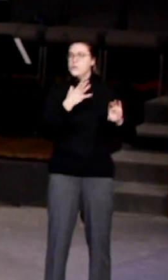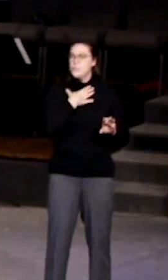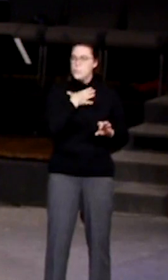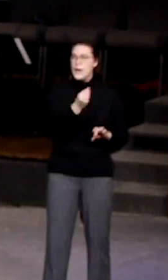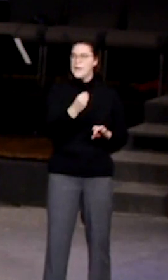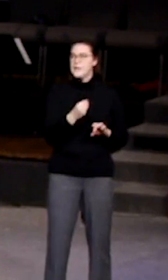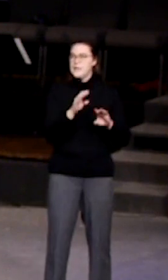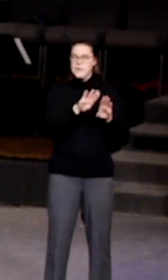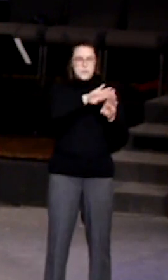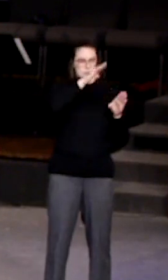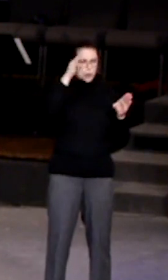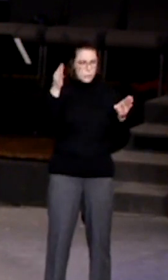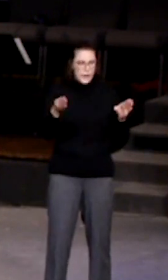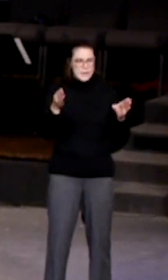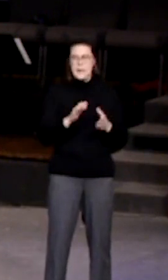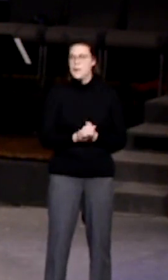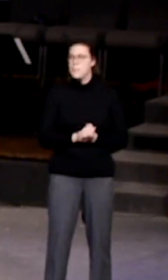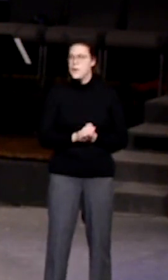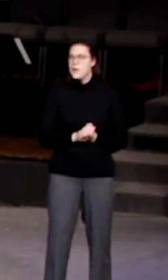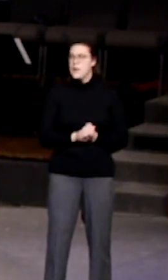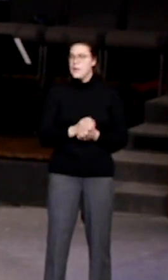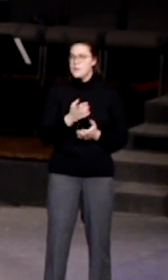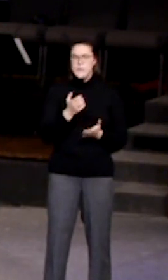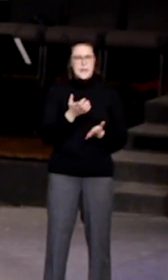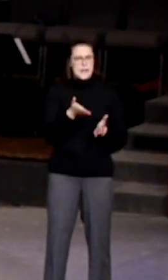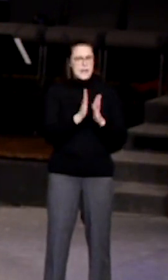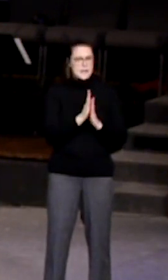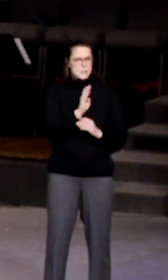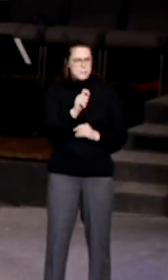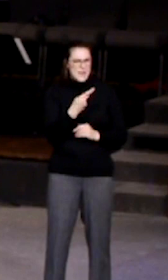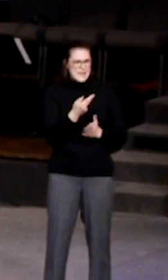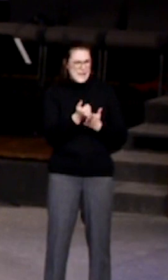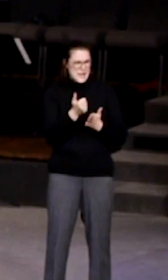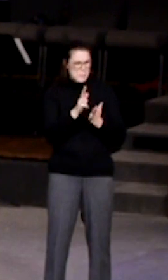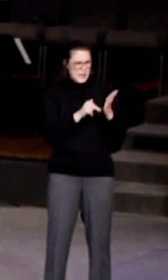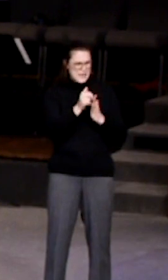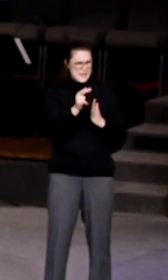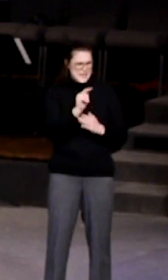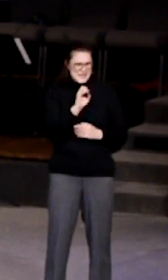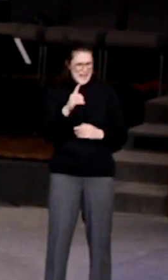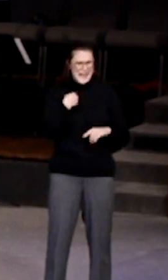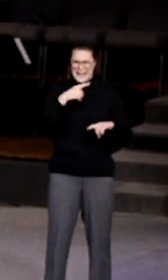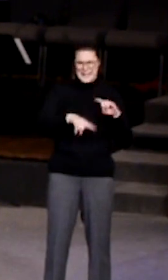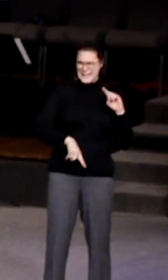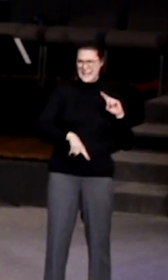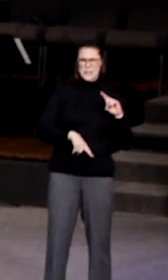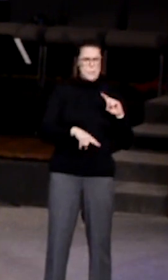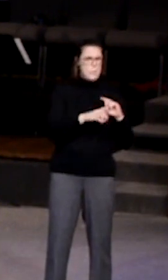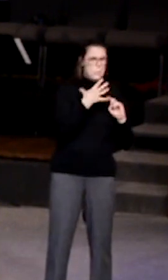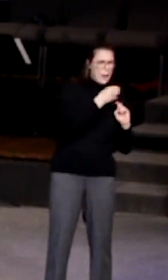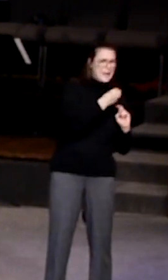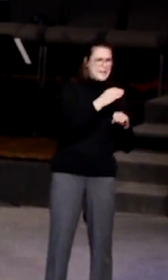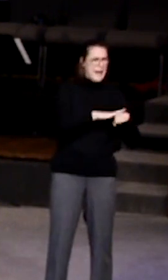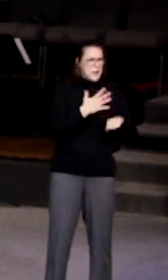And when I asked Beth to help paint that, she said, Todd, I can't. I can't paint white on white on